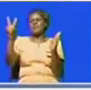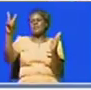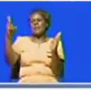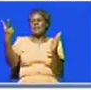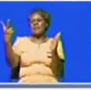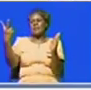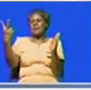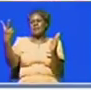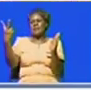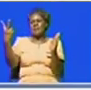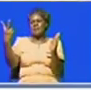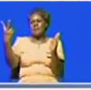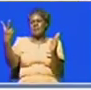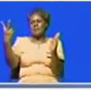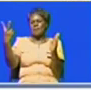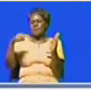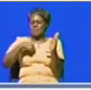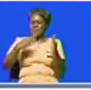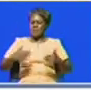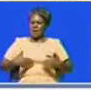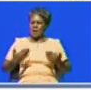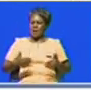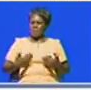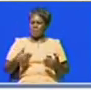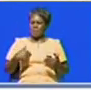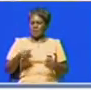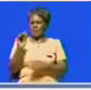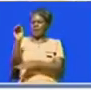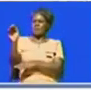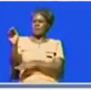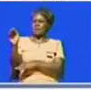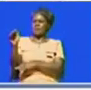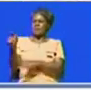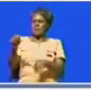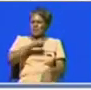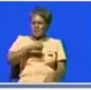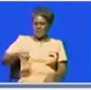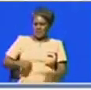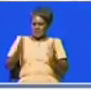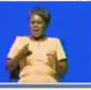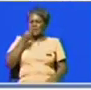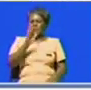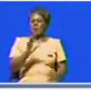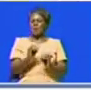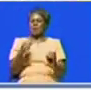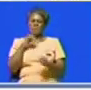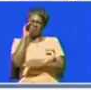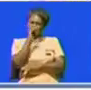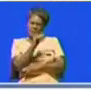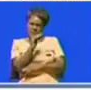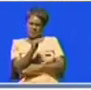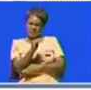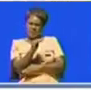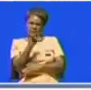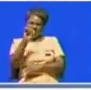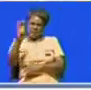secondly, I'm happy because I posed a question, but the Senate has not responded. The question I posed is, what is it